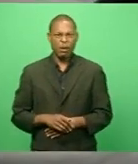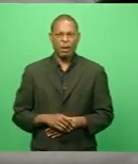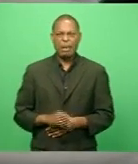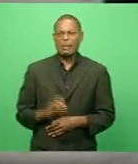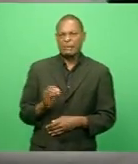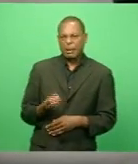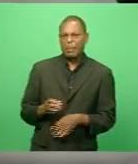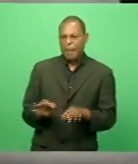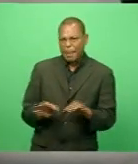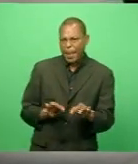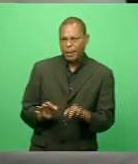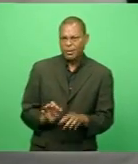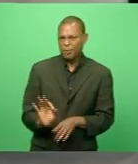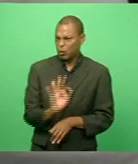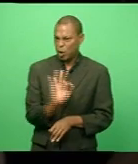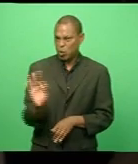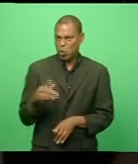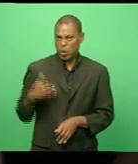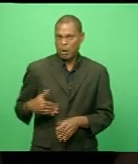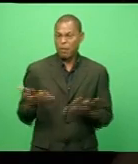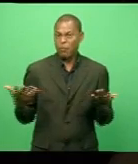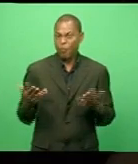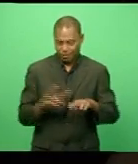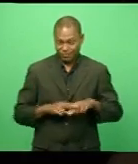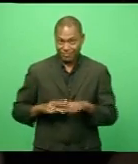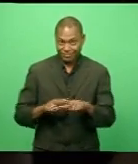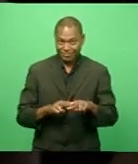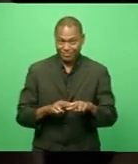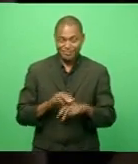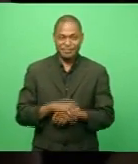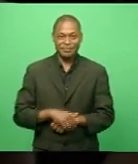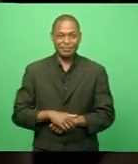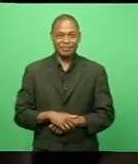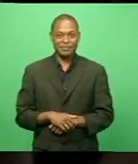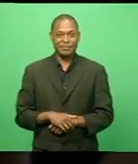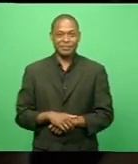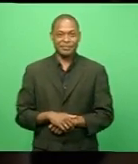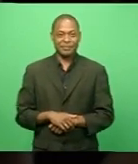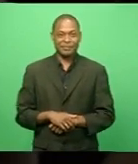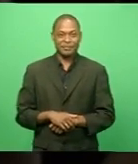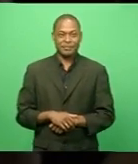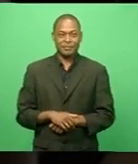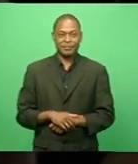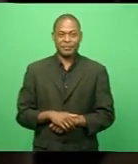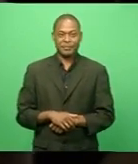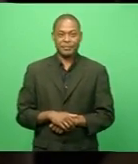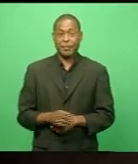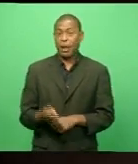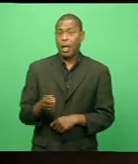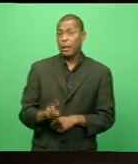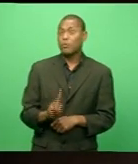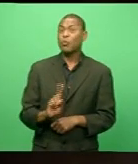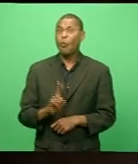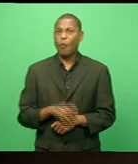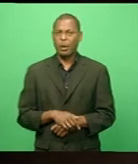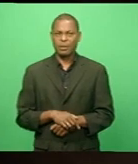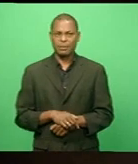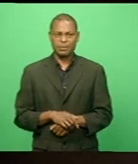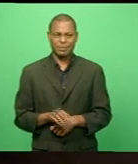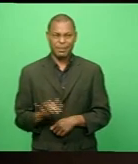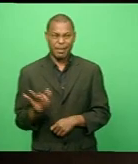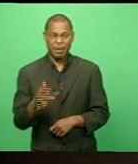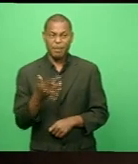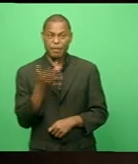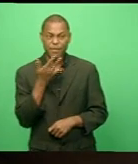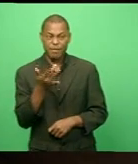who do not live in Fiji, And whoever propagates fake news